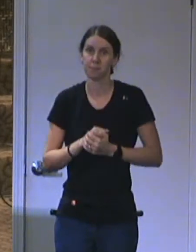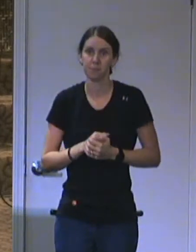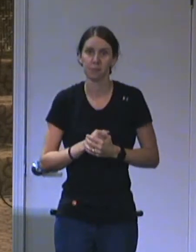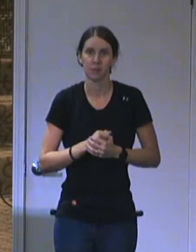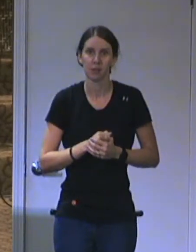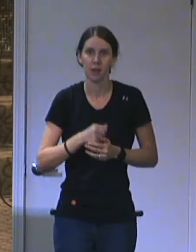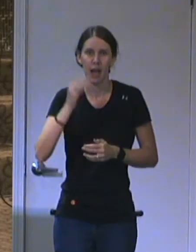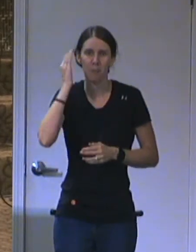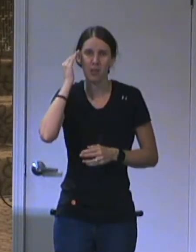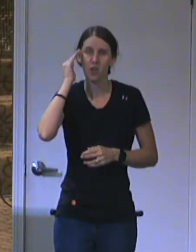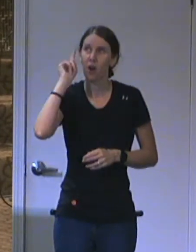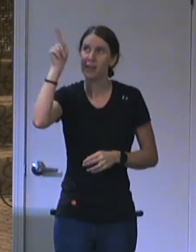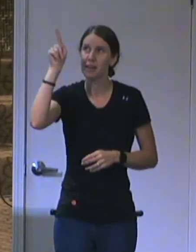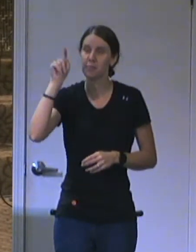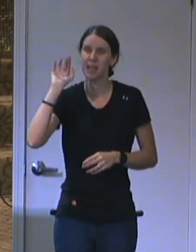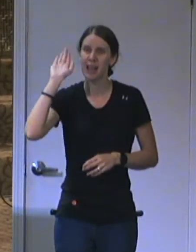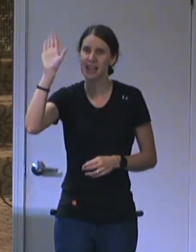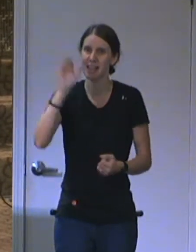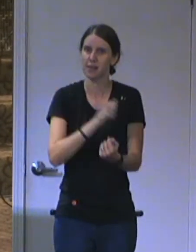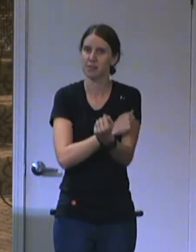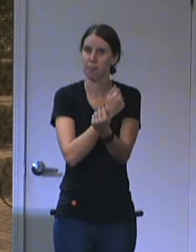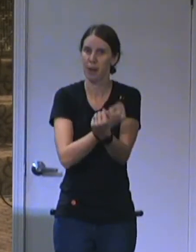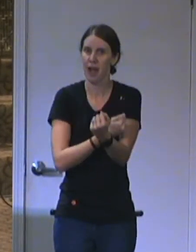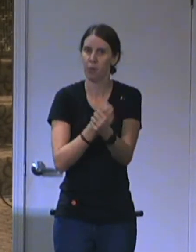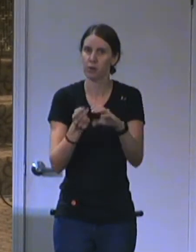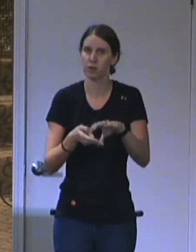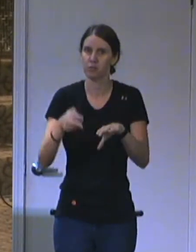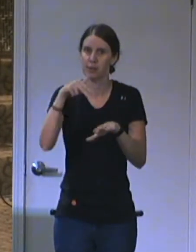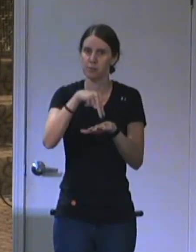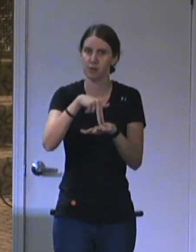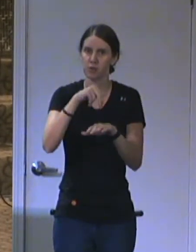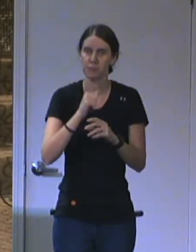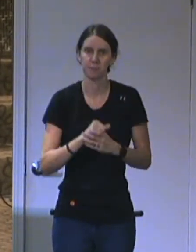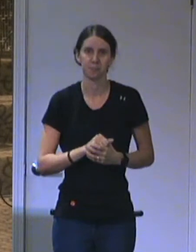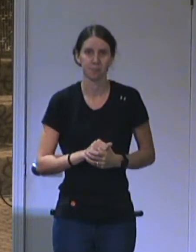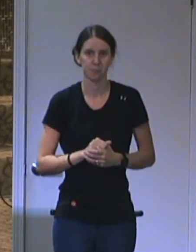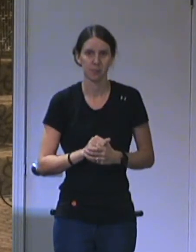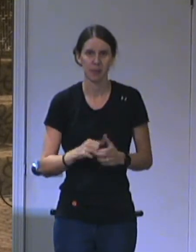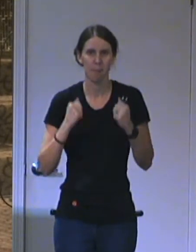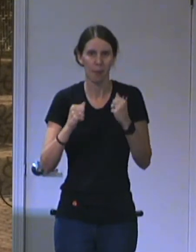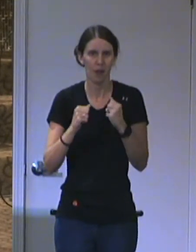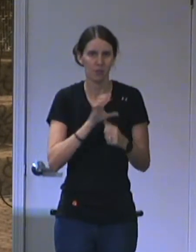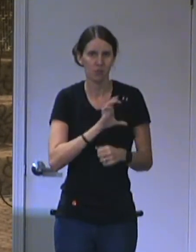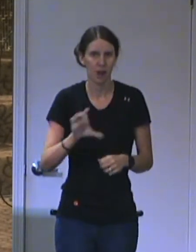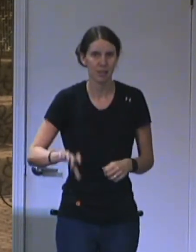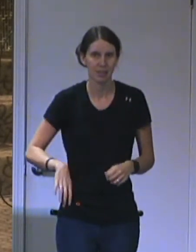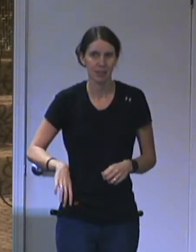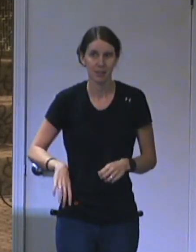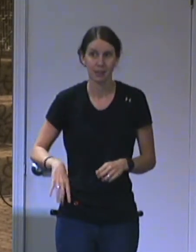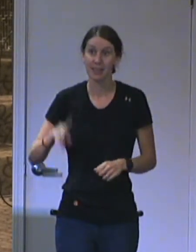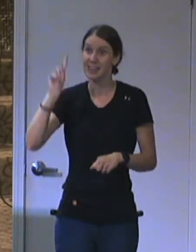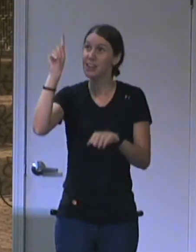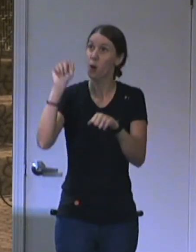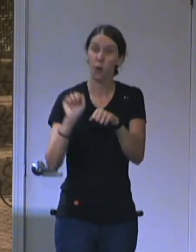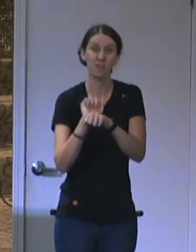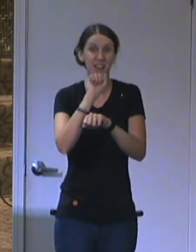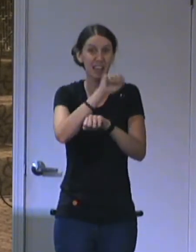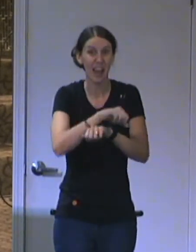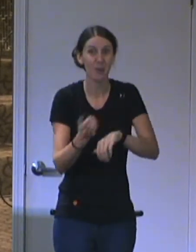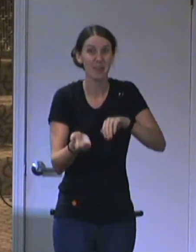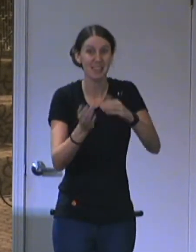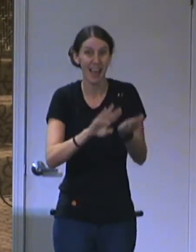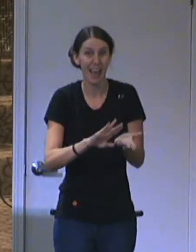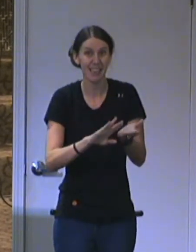That I may know him and the power of his resurrection. The power of Christ. I mean, he overcame death